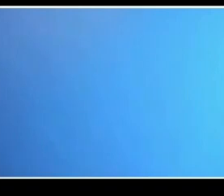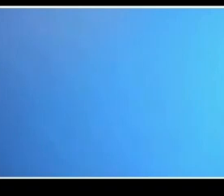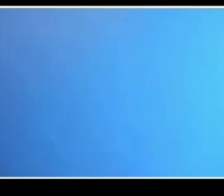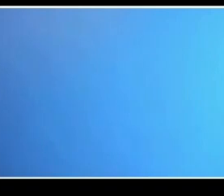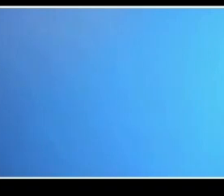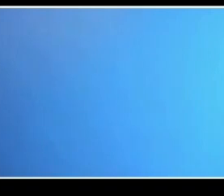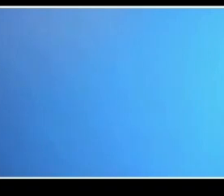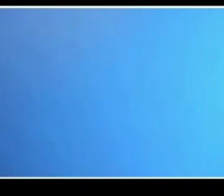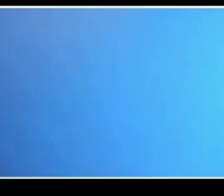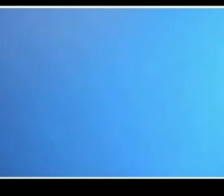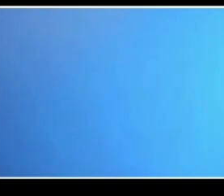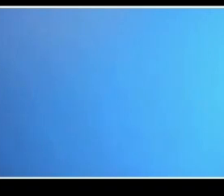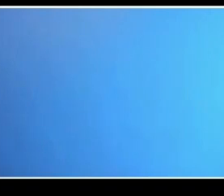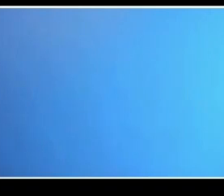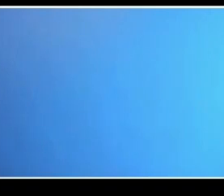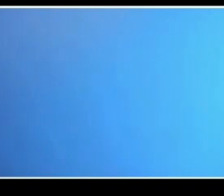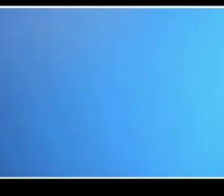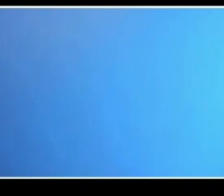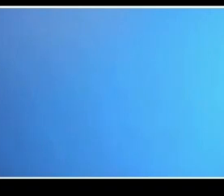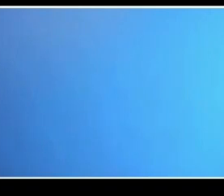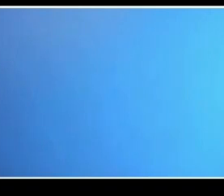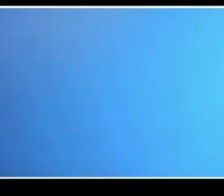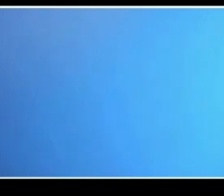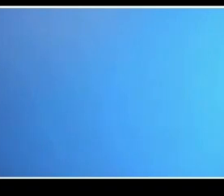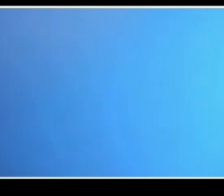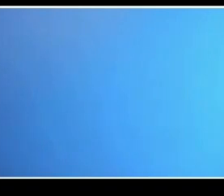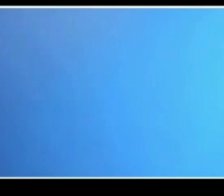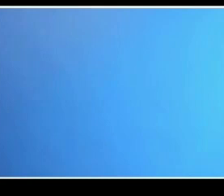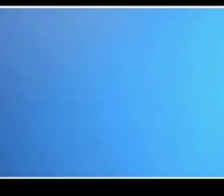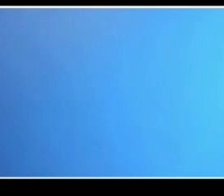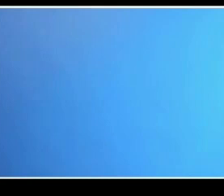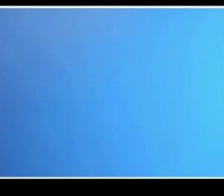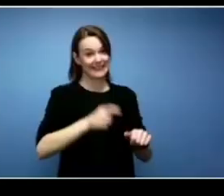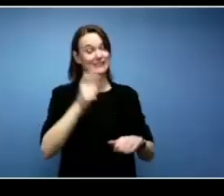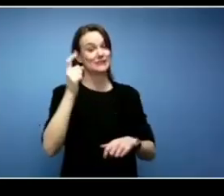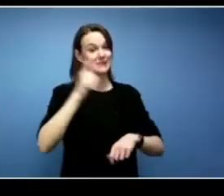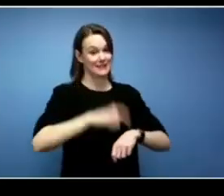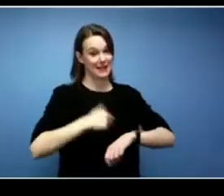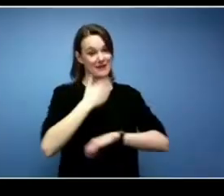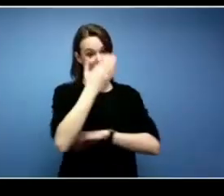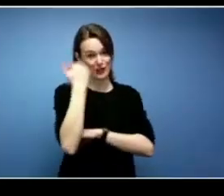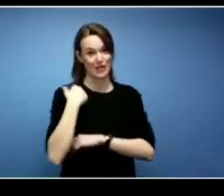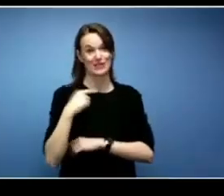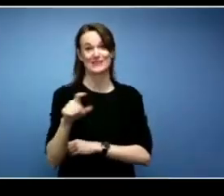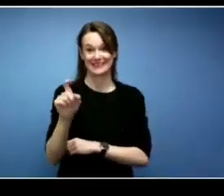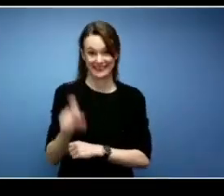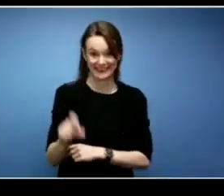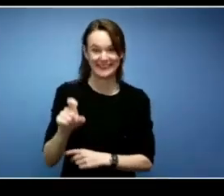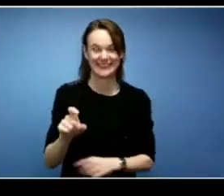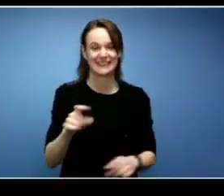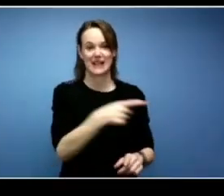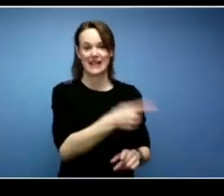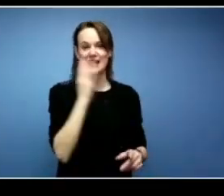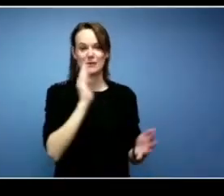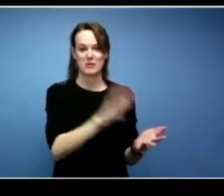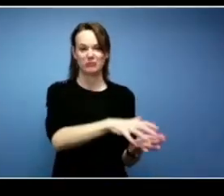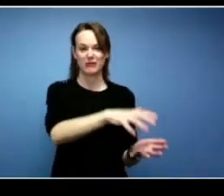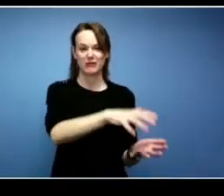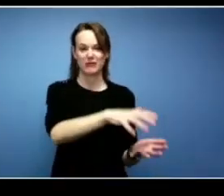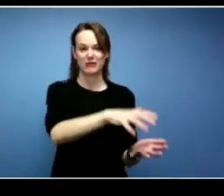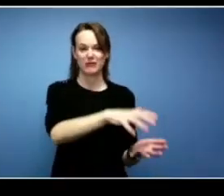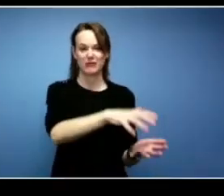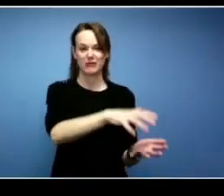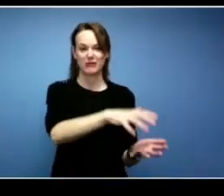my gosh, if I could give someone $1 for every time I had to unmute, someone else would be